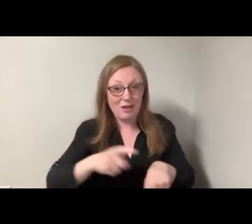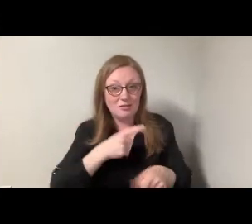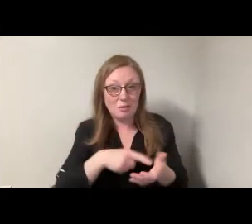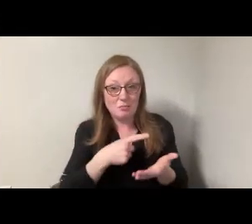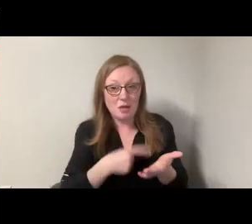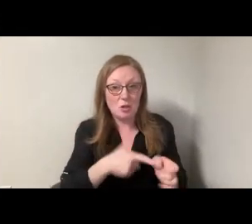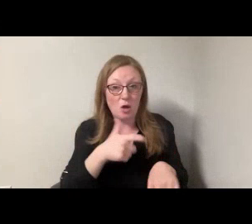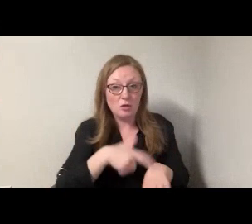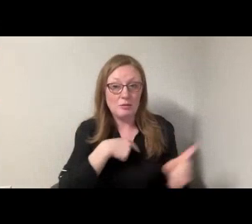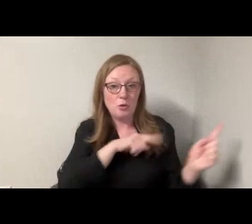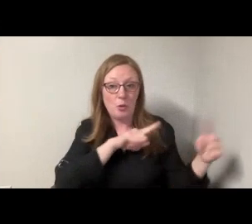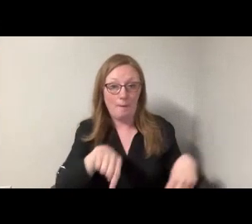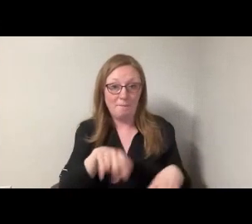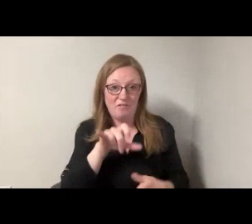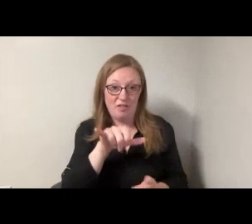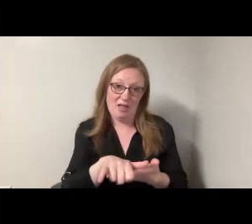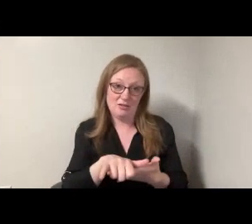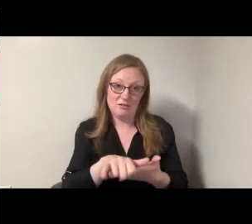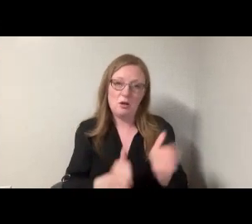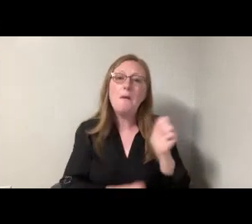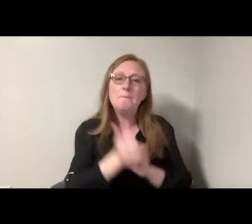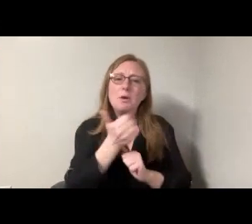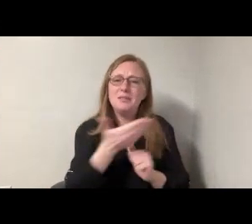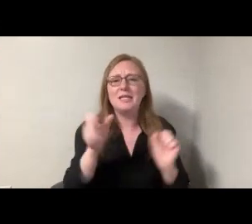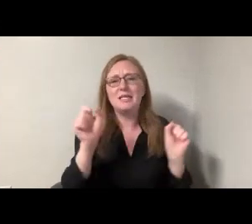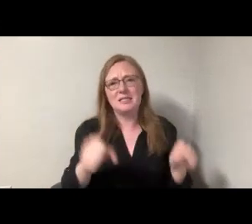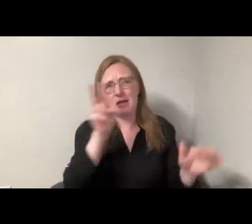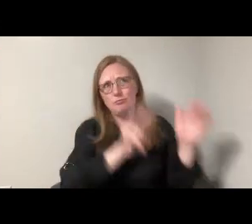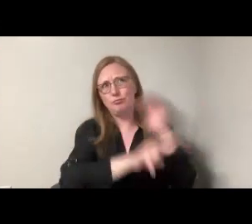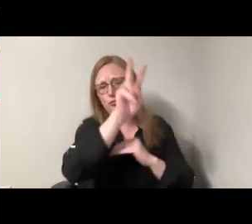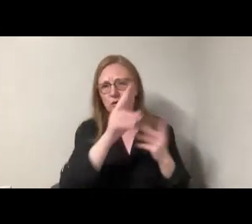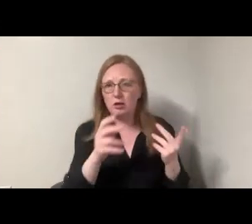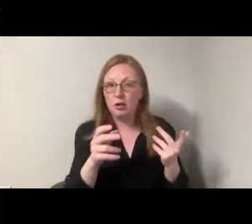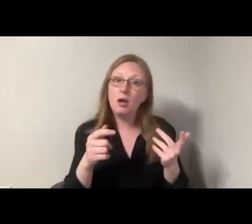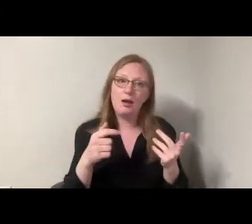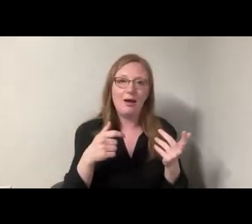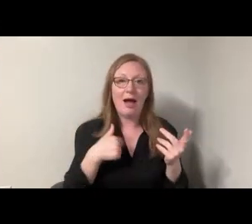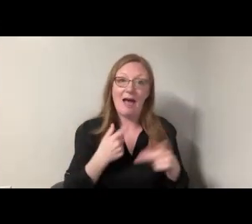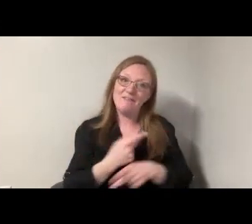So and most of the stuff is predictable. And as I discovered,